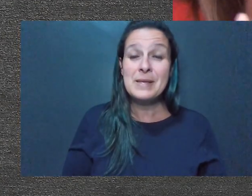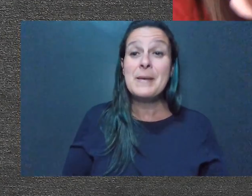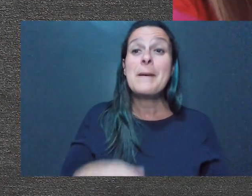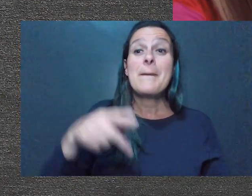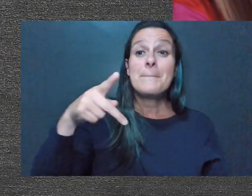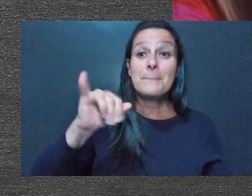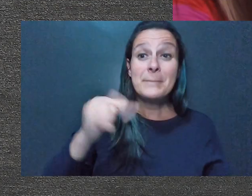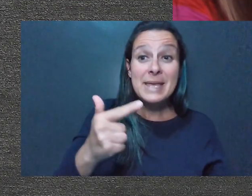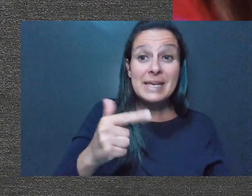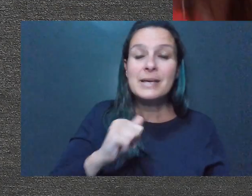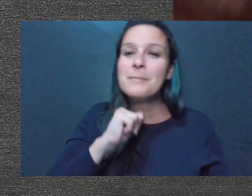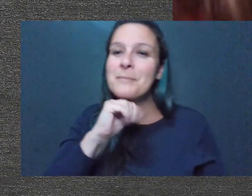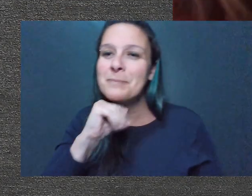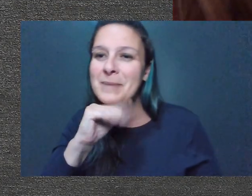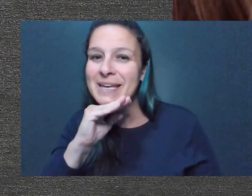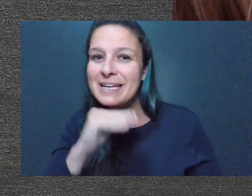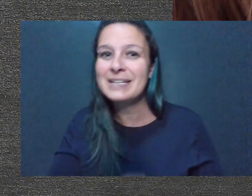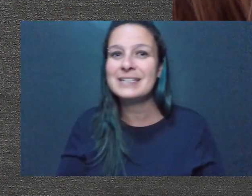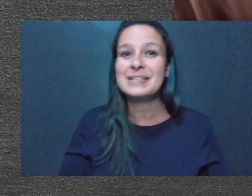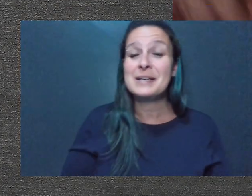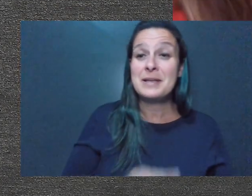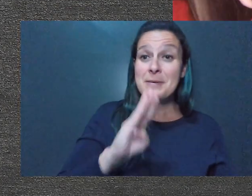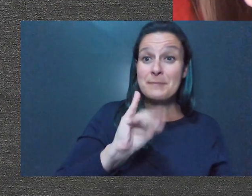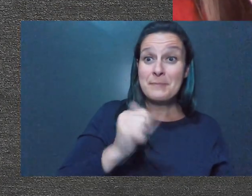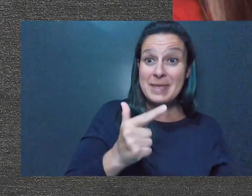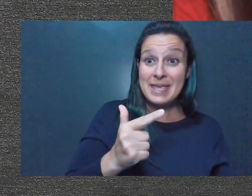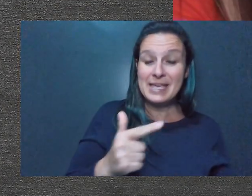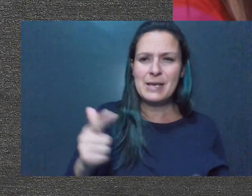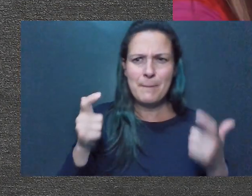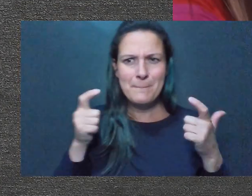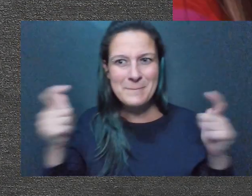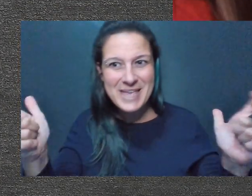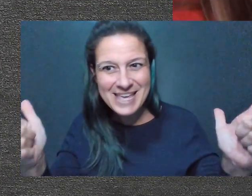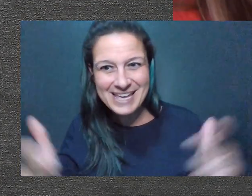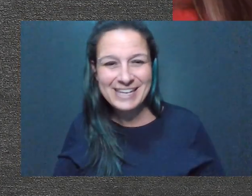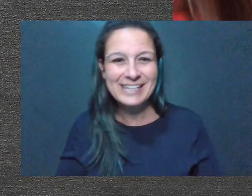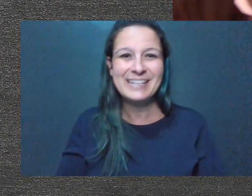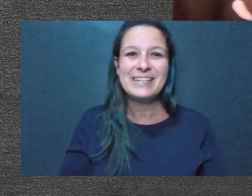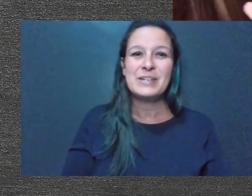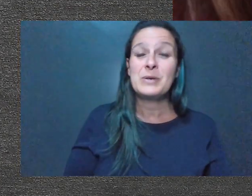Pig, pig. Big, big.